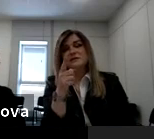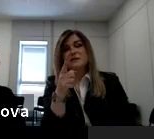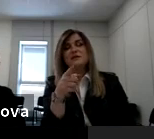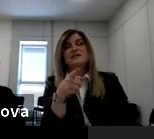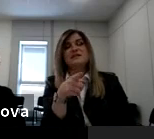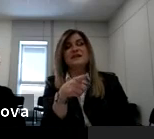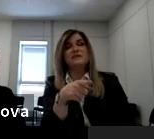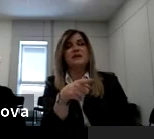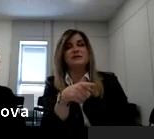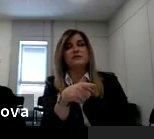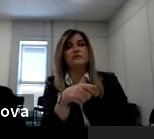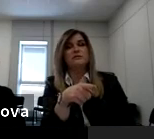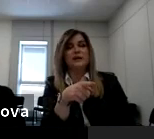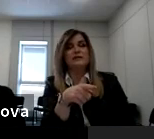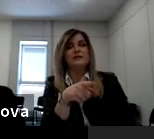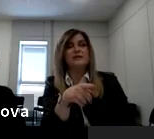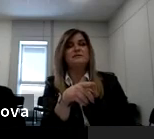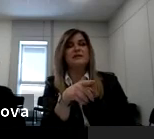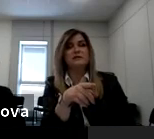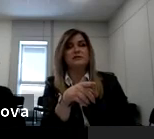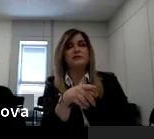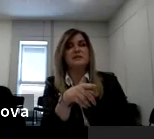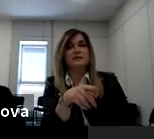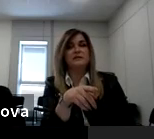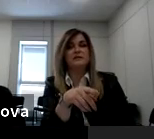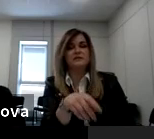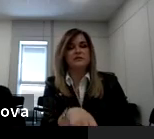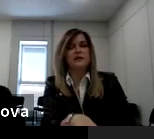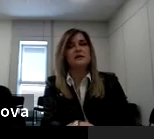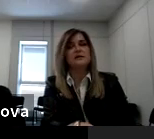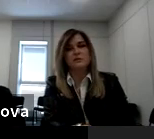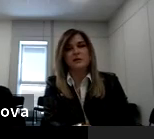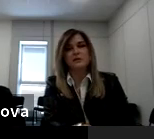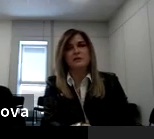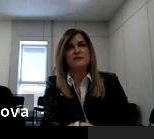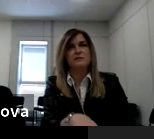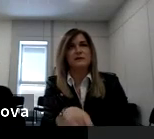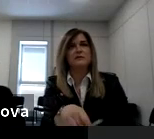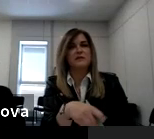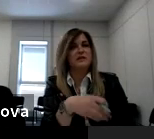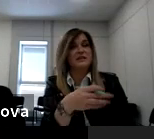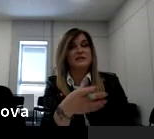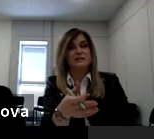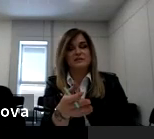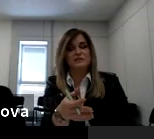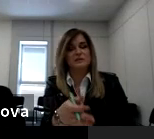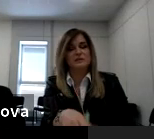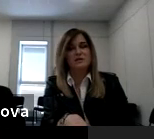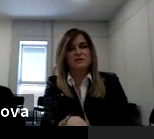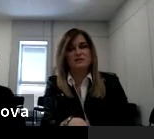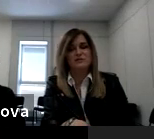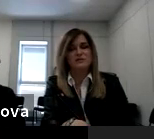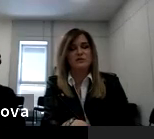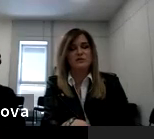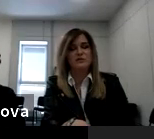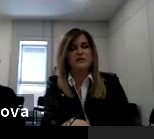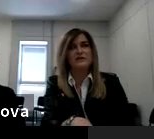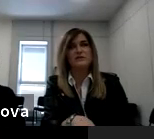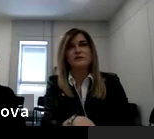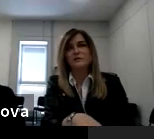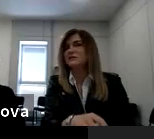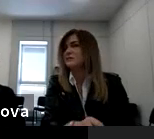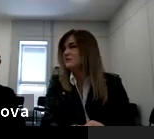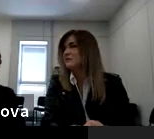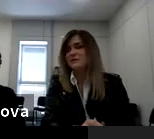This building is LEED Platinum, has a LEED Platinum standard, so the highest one. That's why we needed, it was a must to follow all